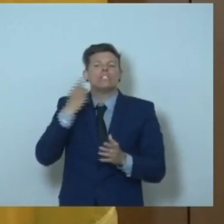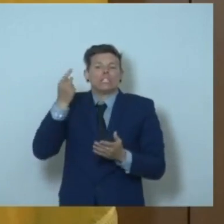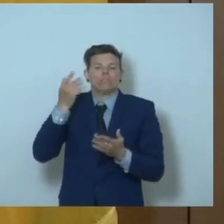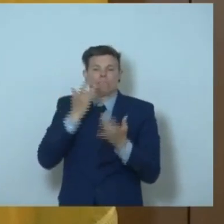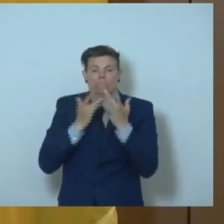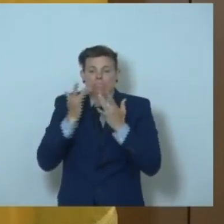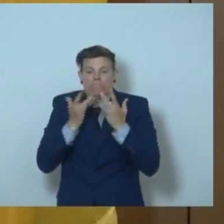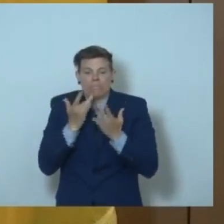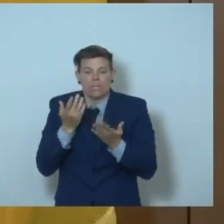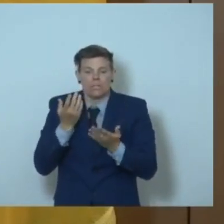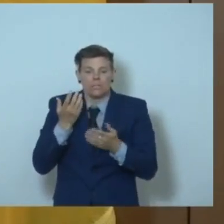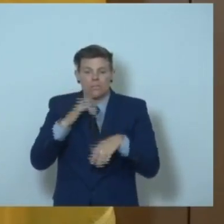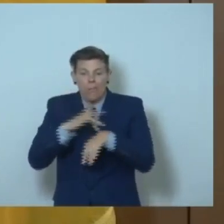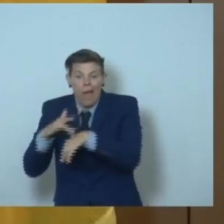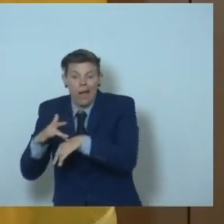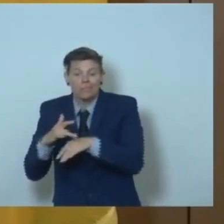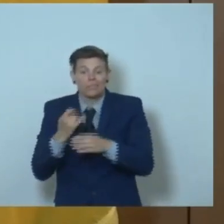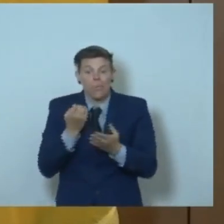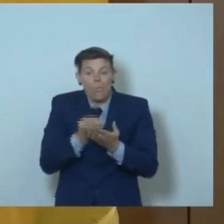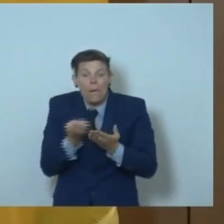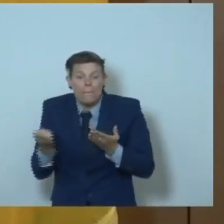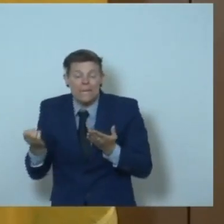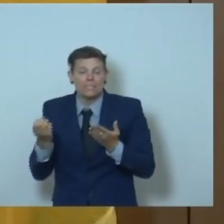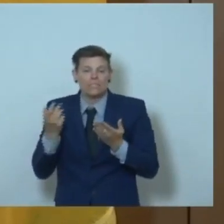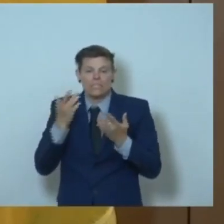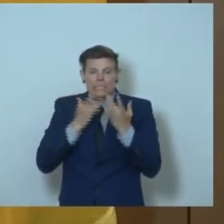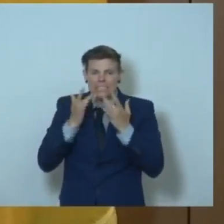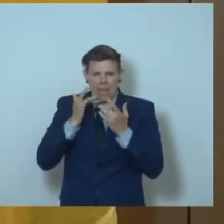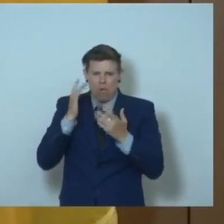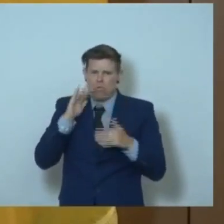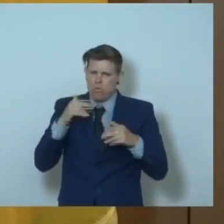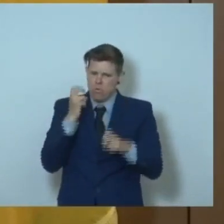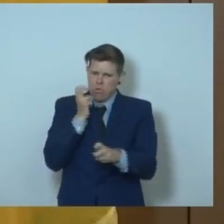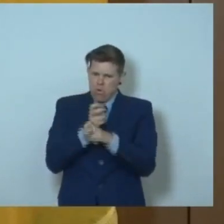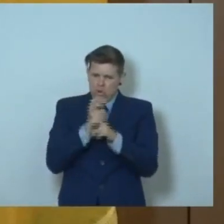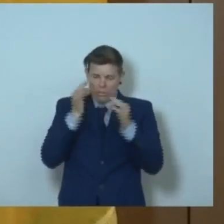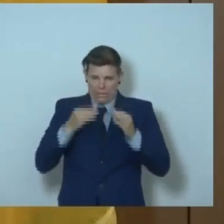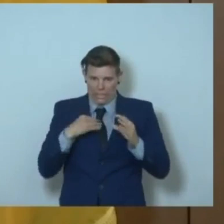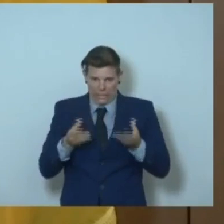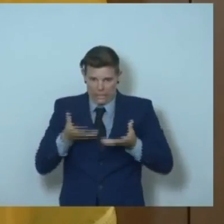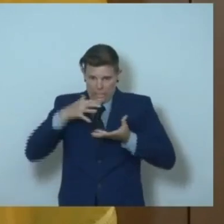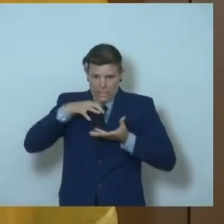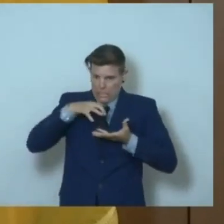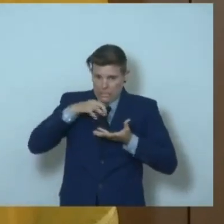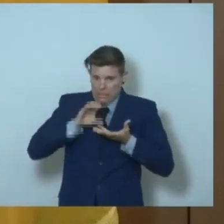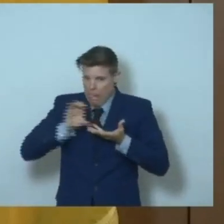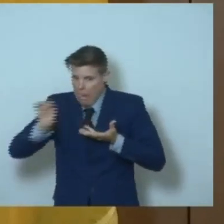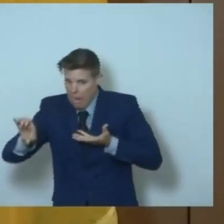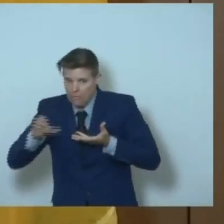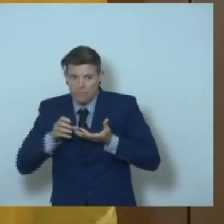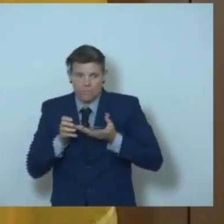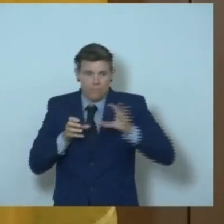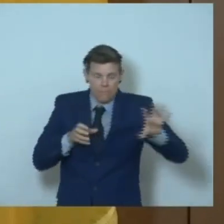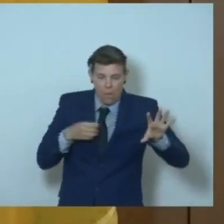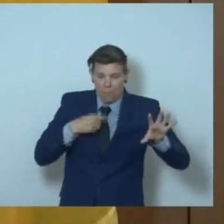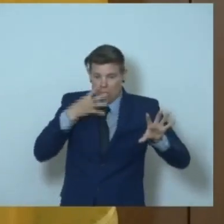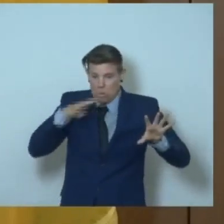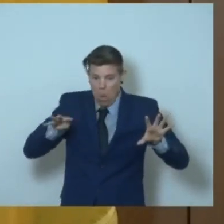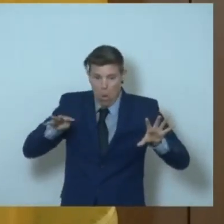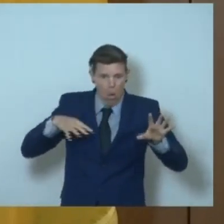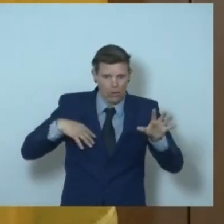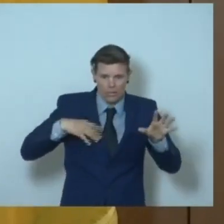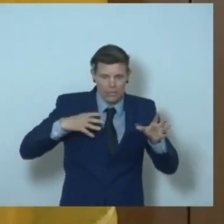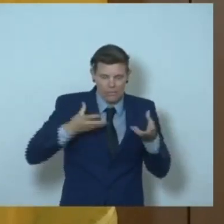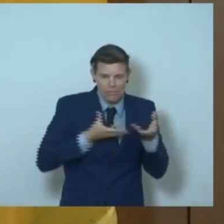think that they make really harsh, narrow decisions about where they're going to provide access to testing. We've been aggressive enough that